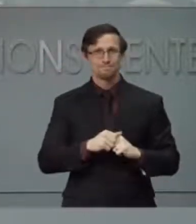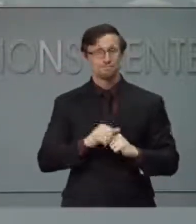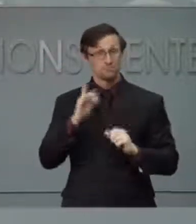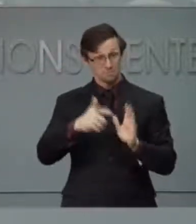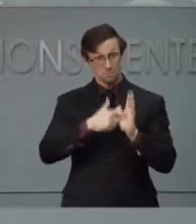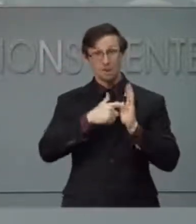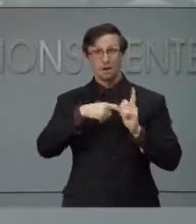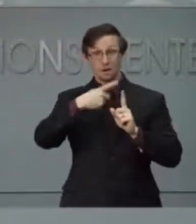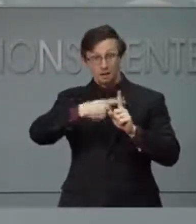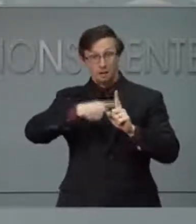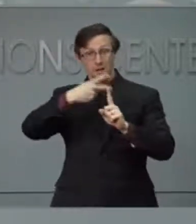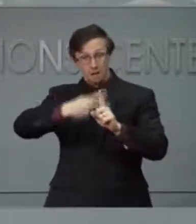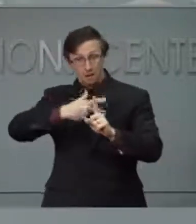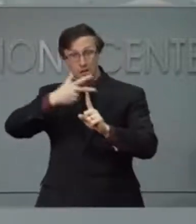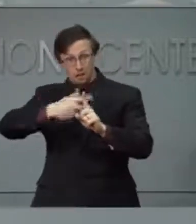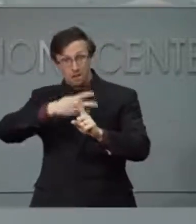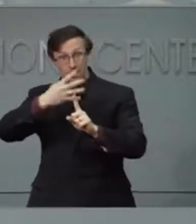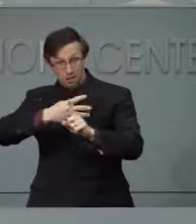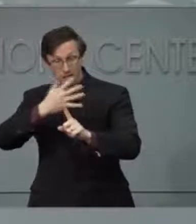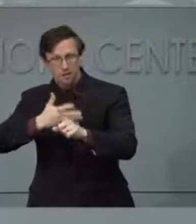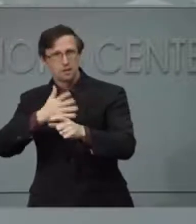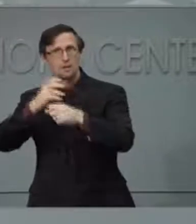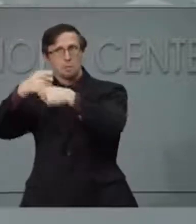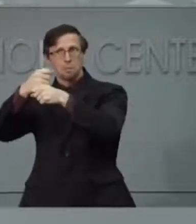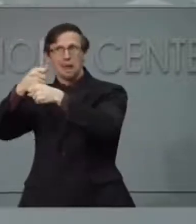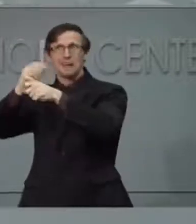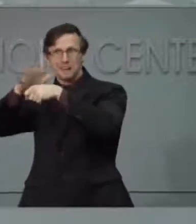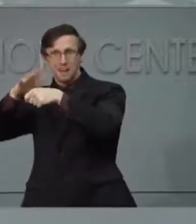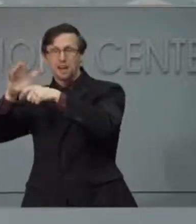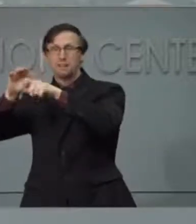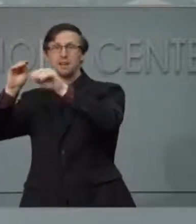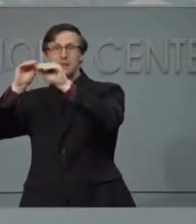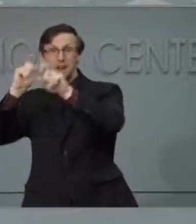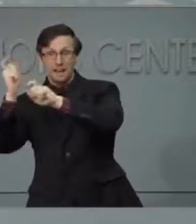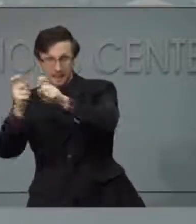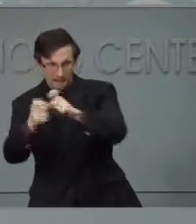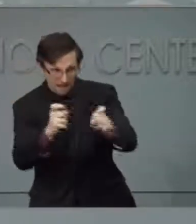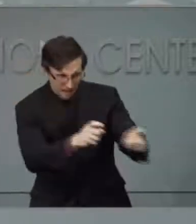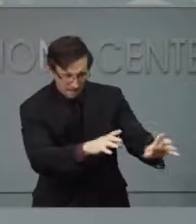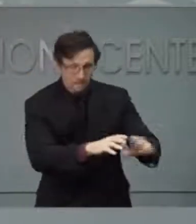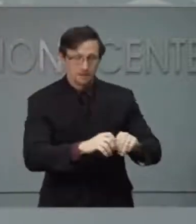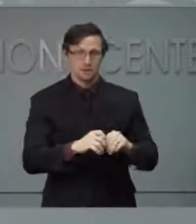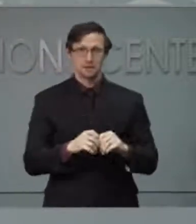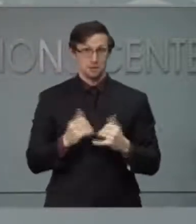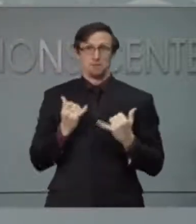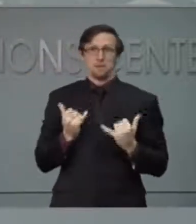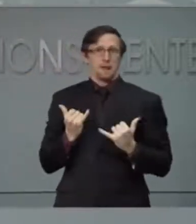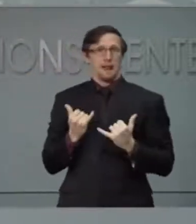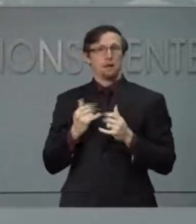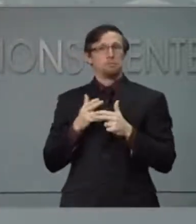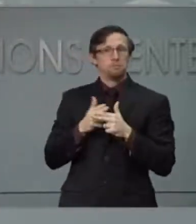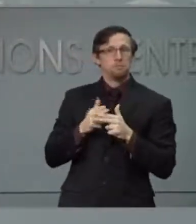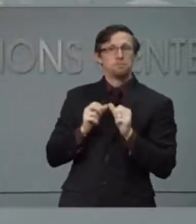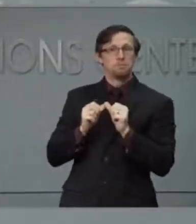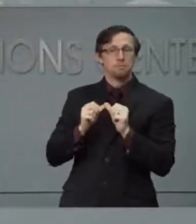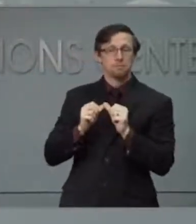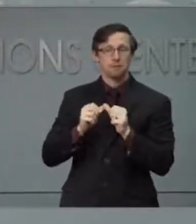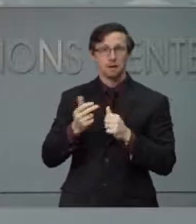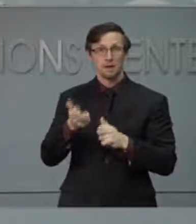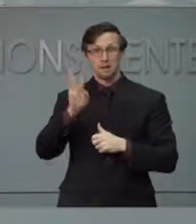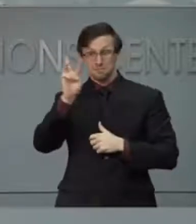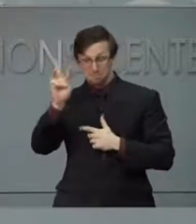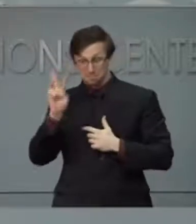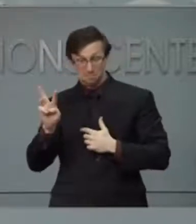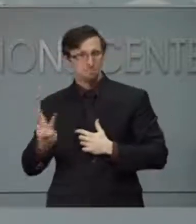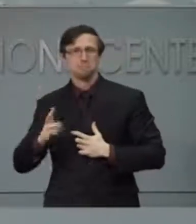vaccine. Until most people are vaccinated, the 3 Ws remain our best tool to protect our loved ones, to make sure